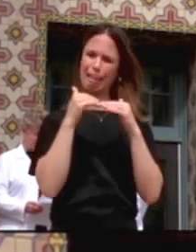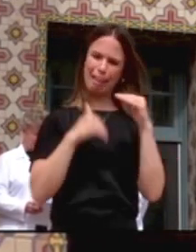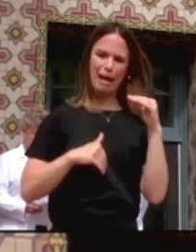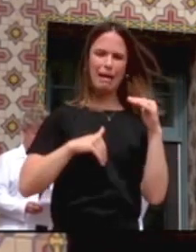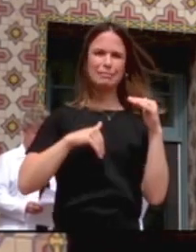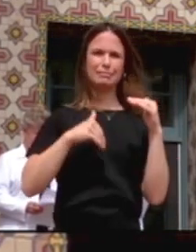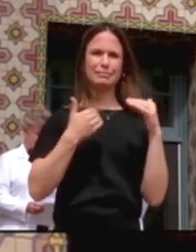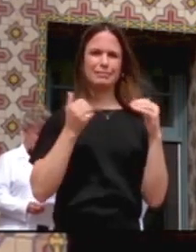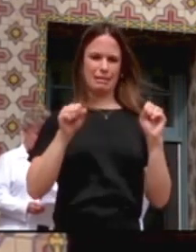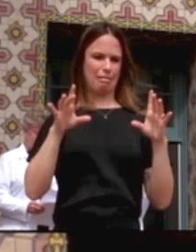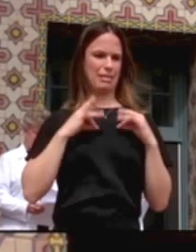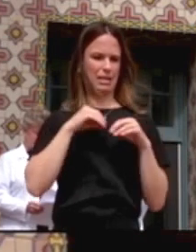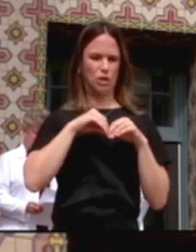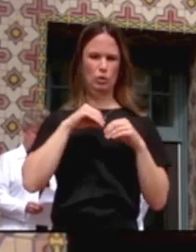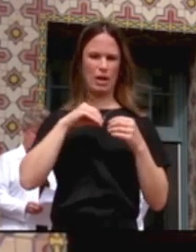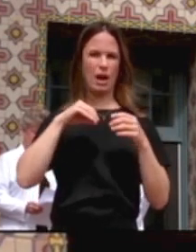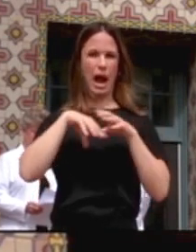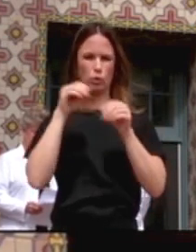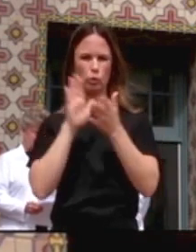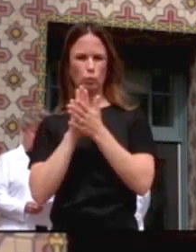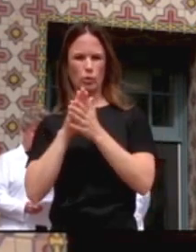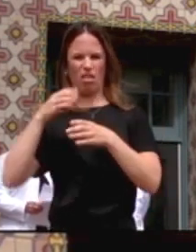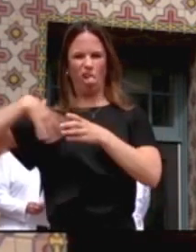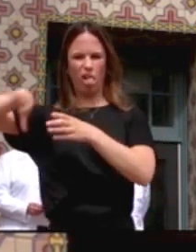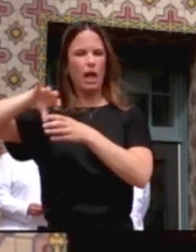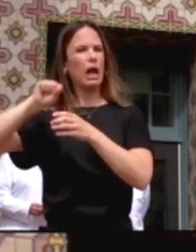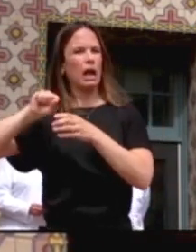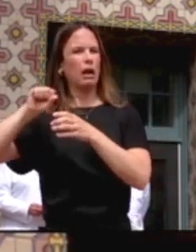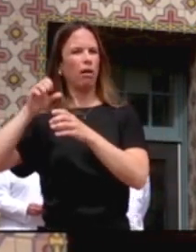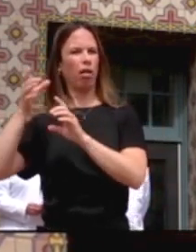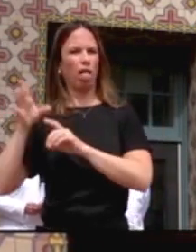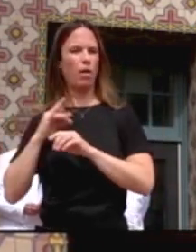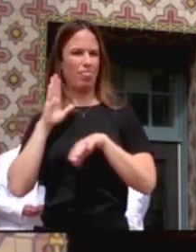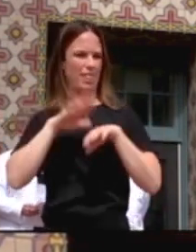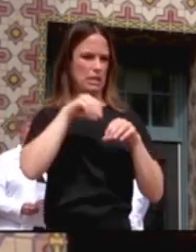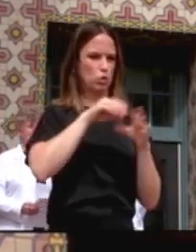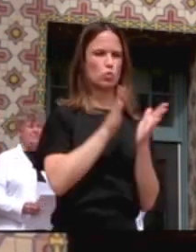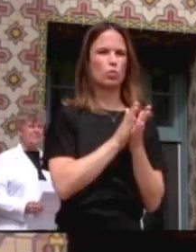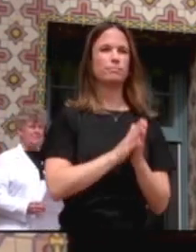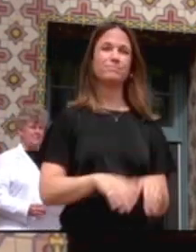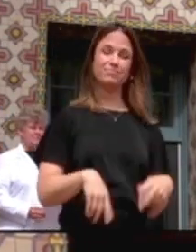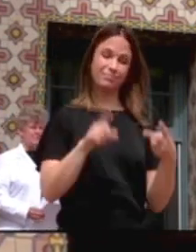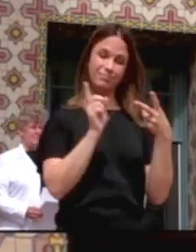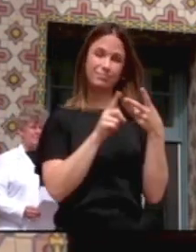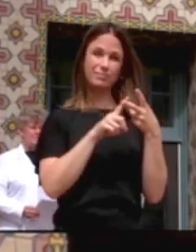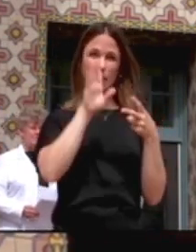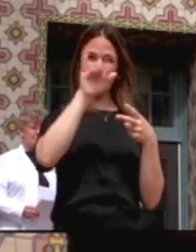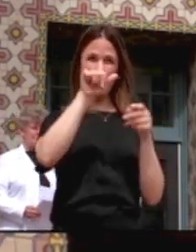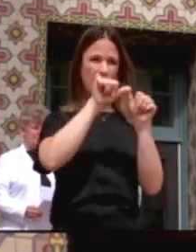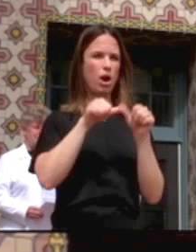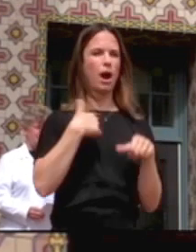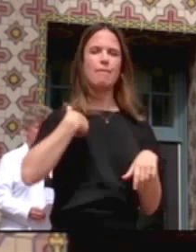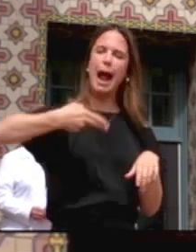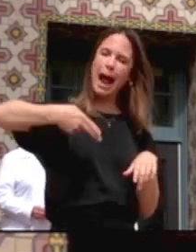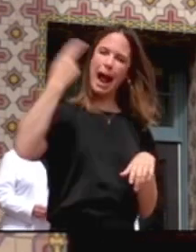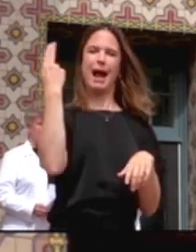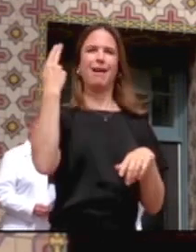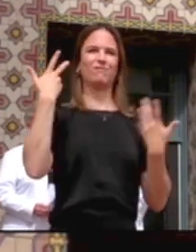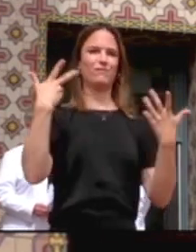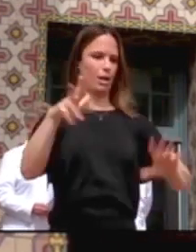outside of school in the general community than within the school. Second, the Bay Area has high vaccination